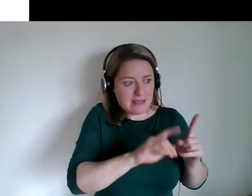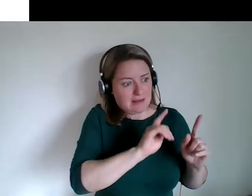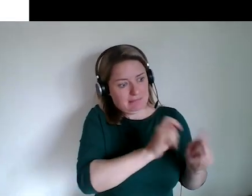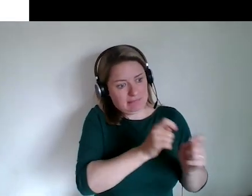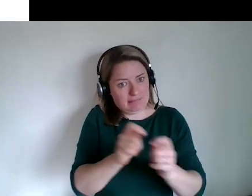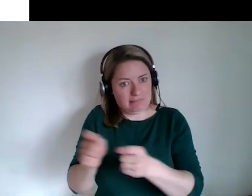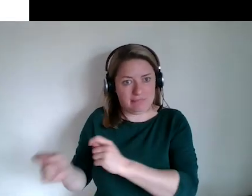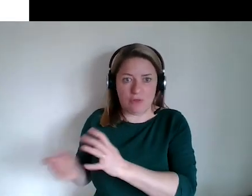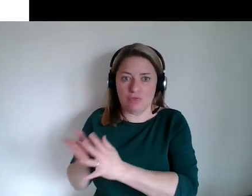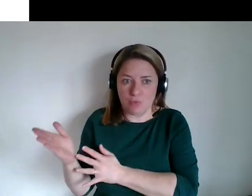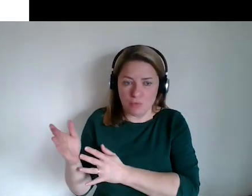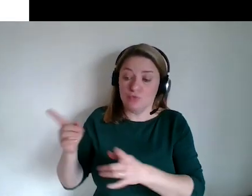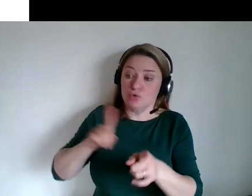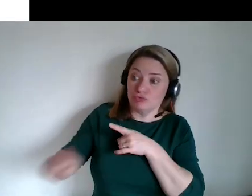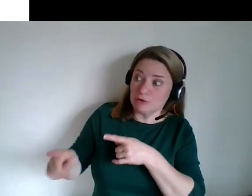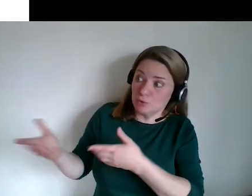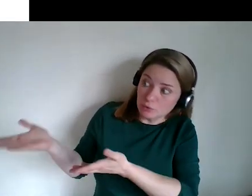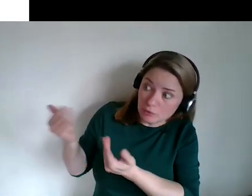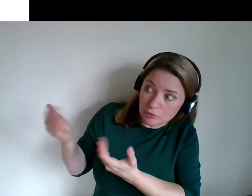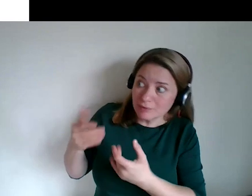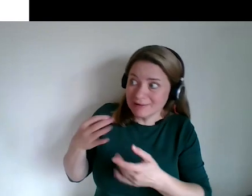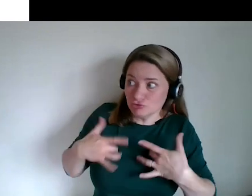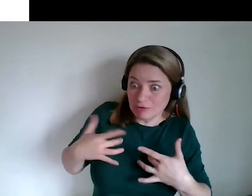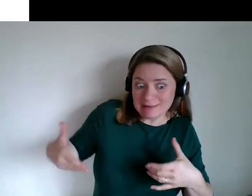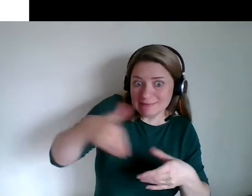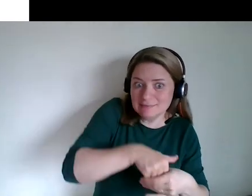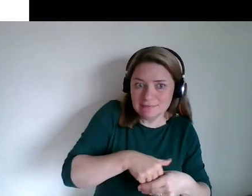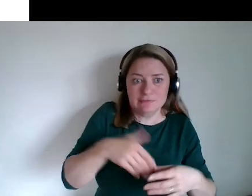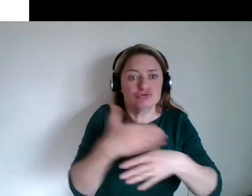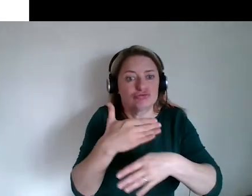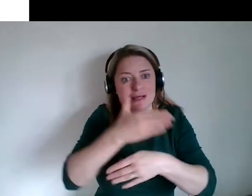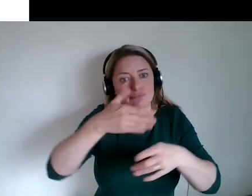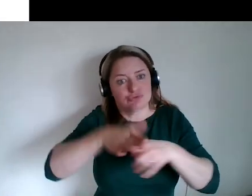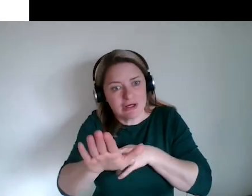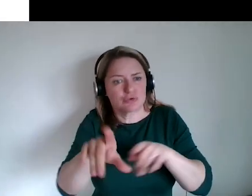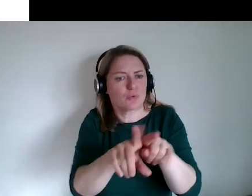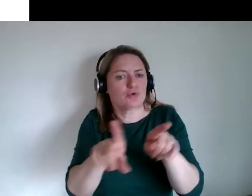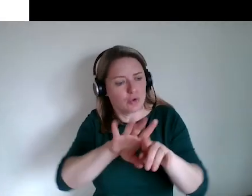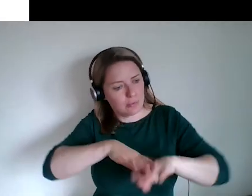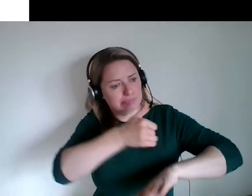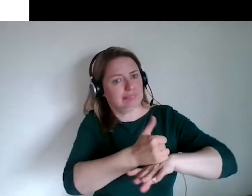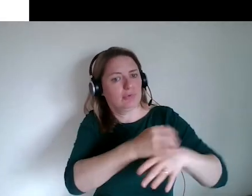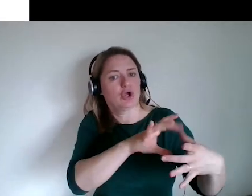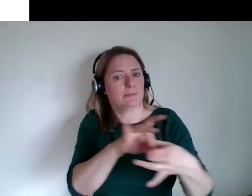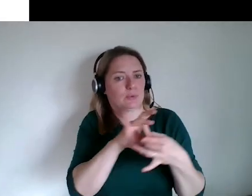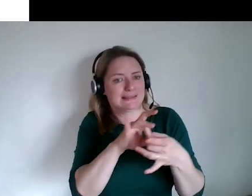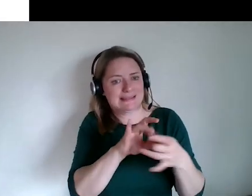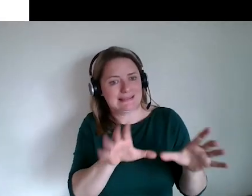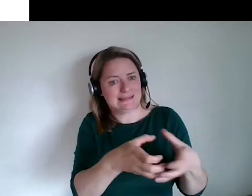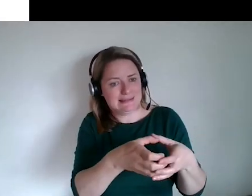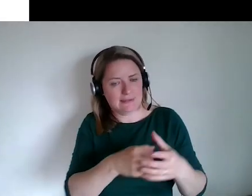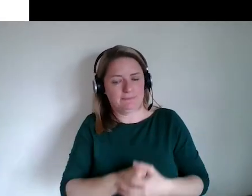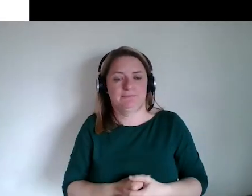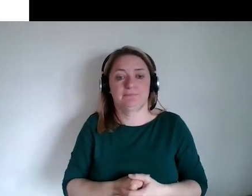And the aim is to encourage interest, support career progression, and build identifiable communities. The Incubator